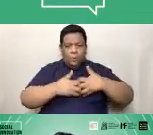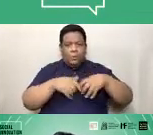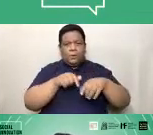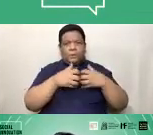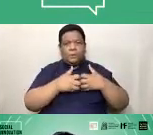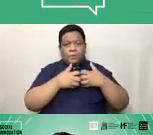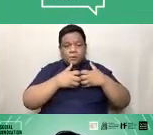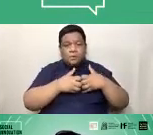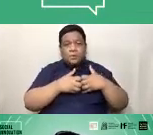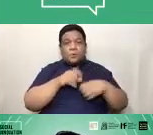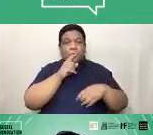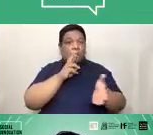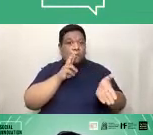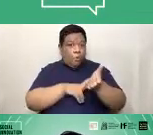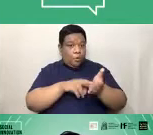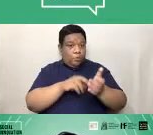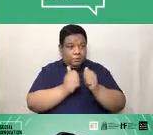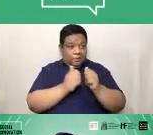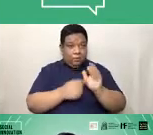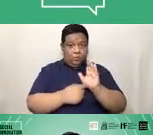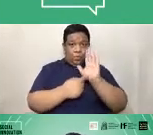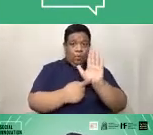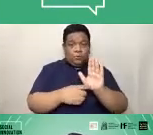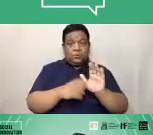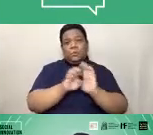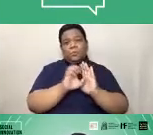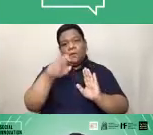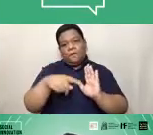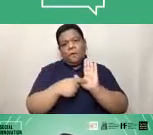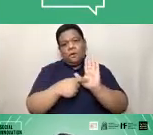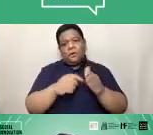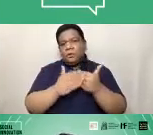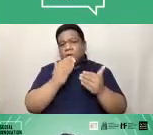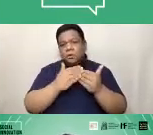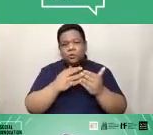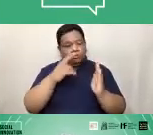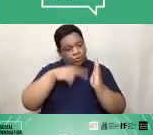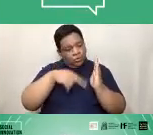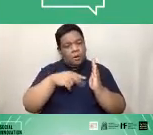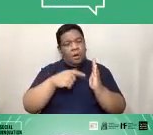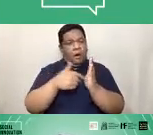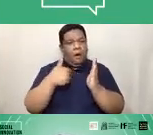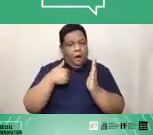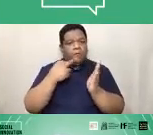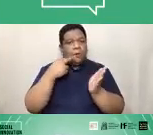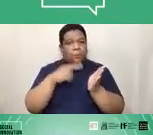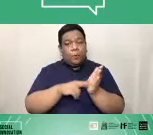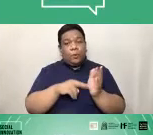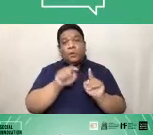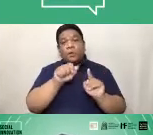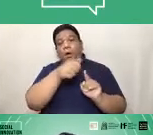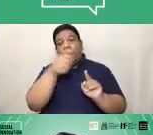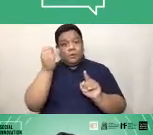simply mean showing it on a screen. So on a cell phone, it's easy. You read it on a screen, that counts as reporting. But in other concepts, for